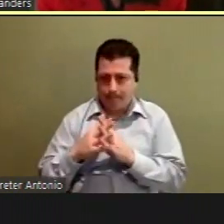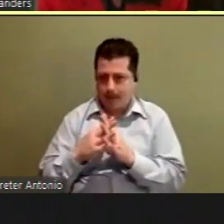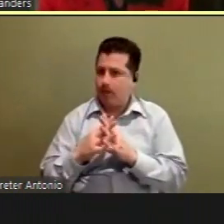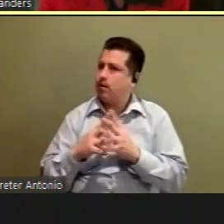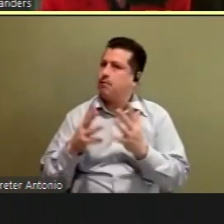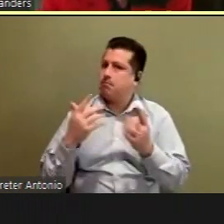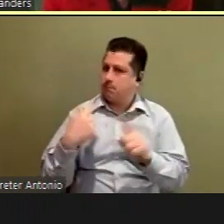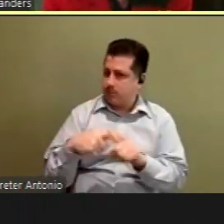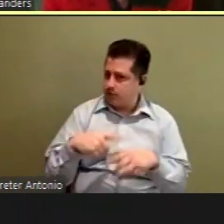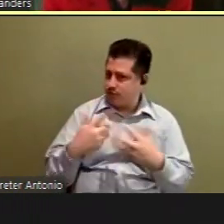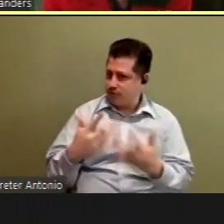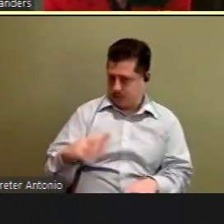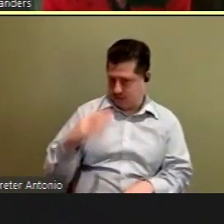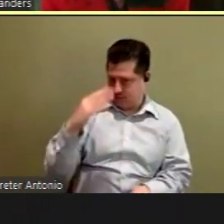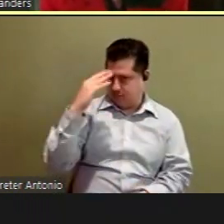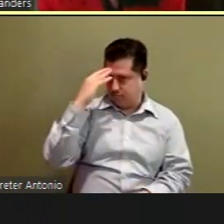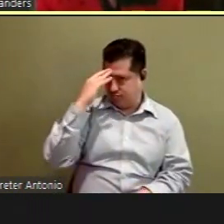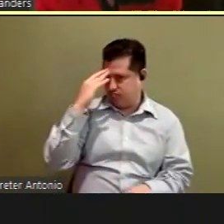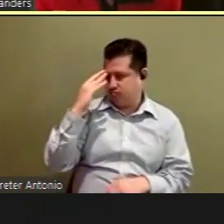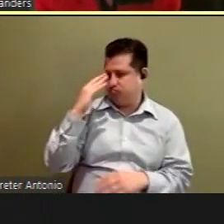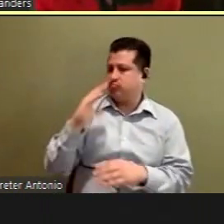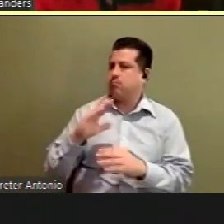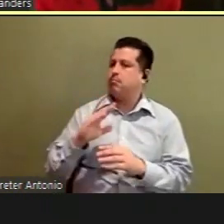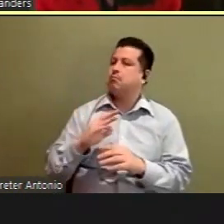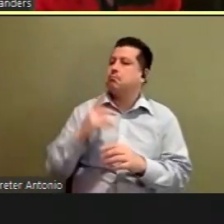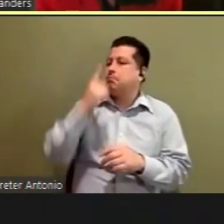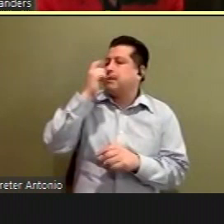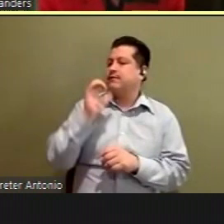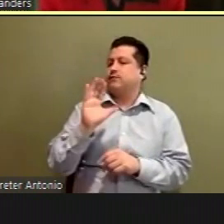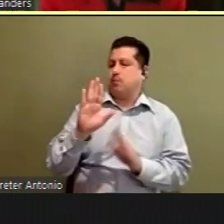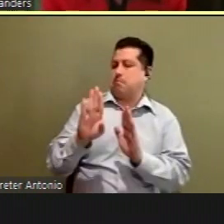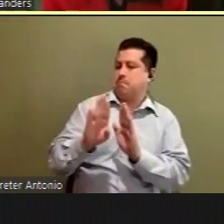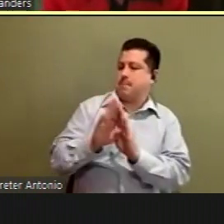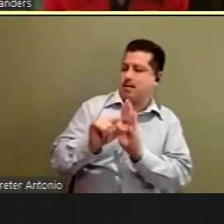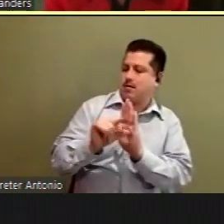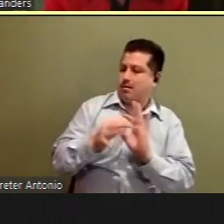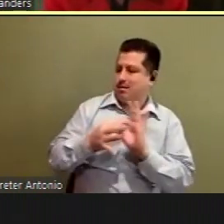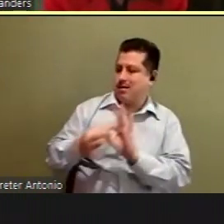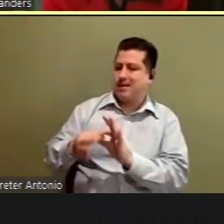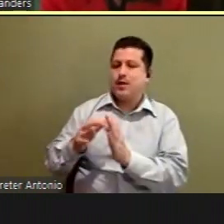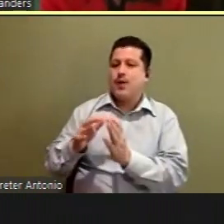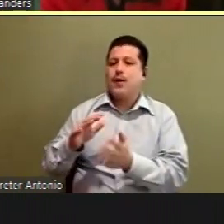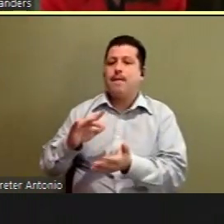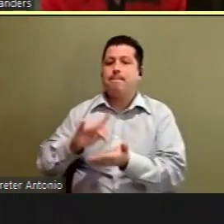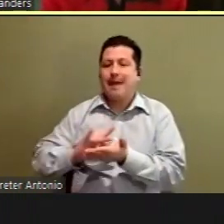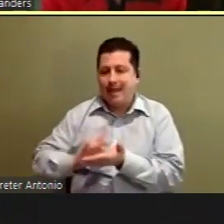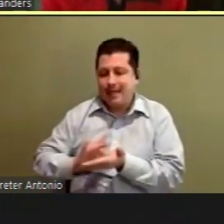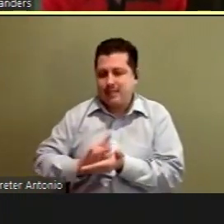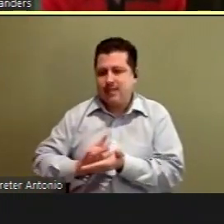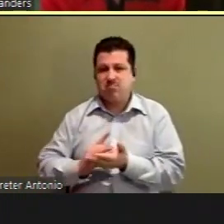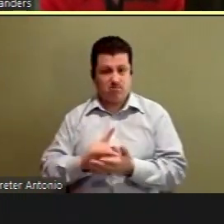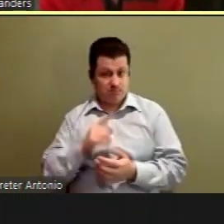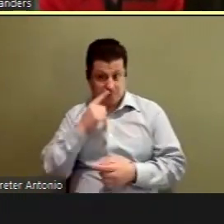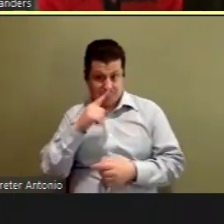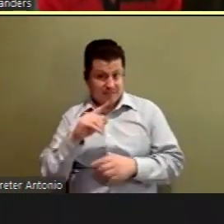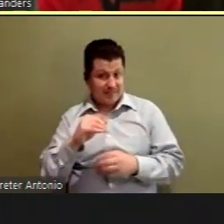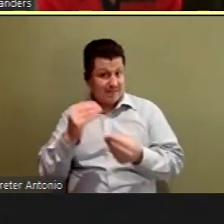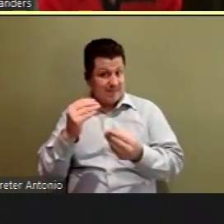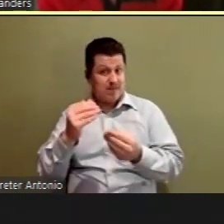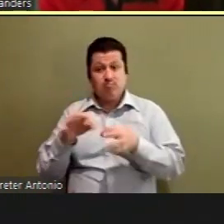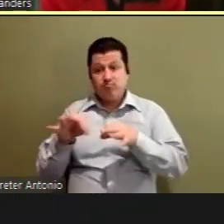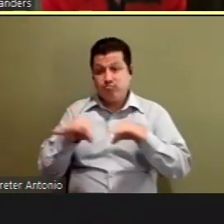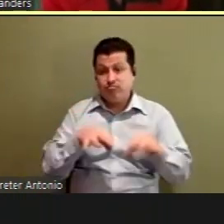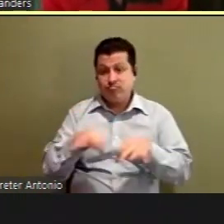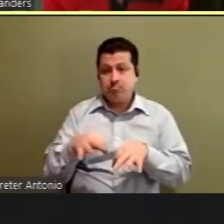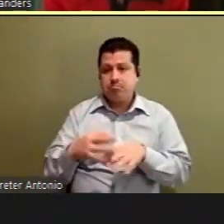knowledgeable because of your background in medicine, what is it that you can tell our community that might make them feel more